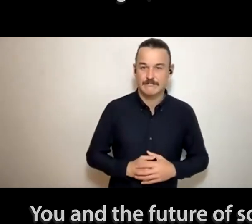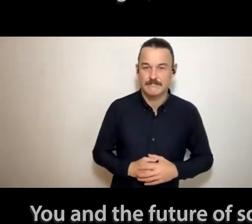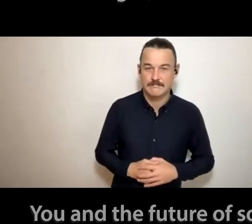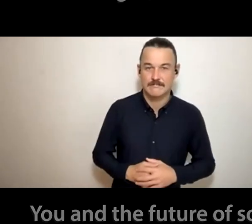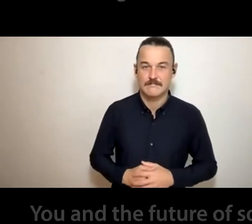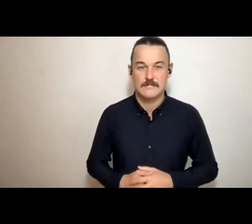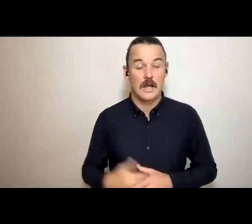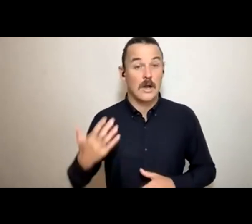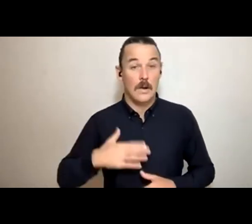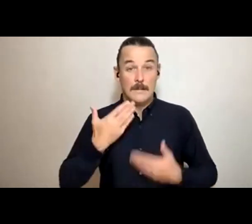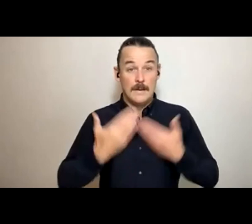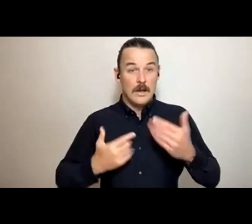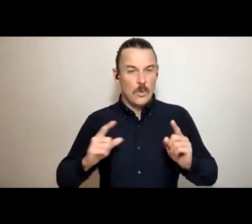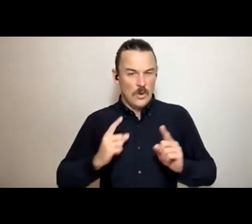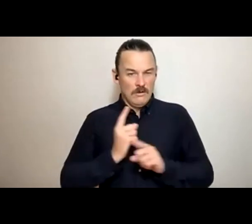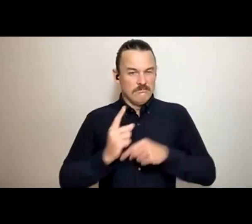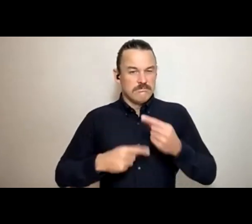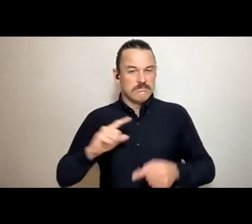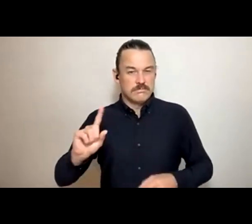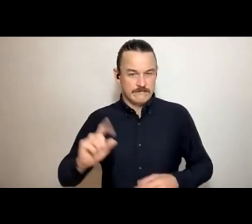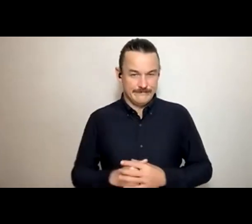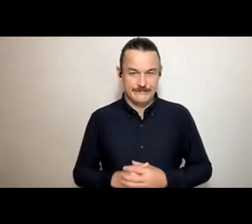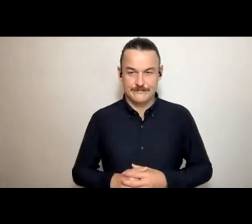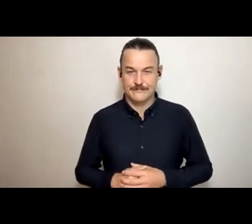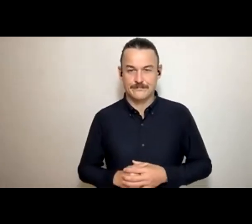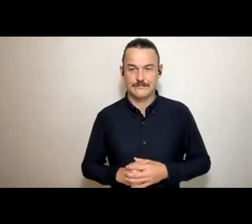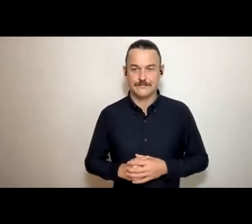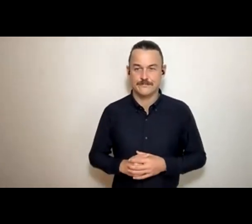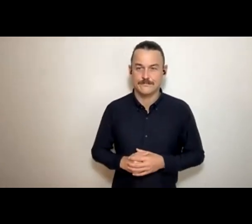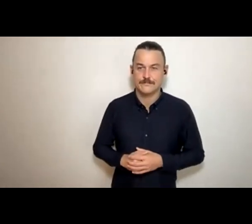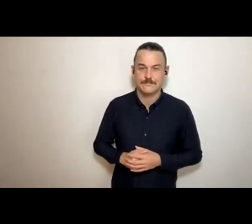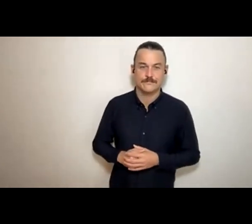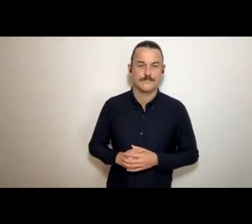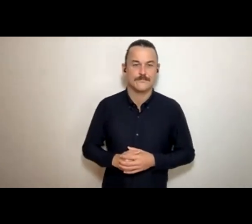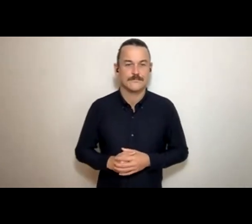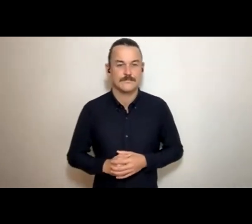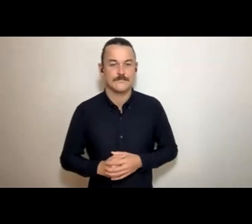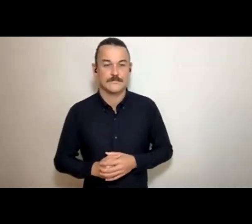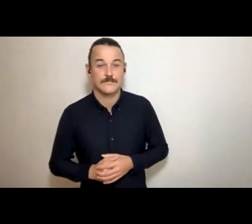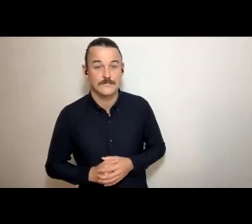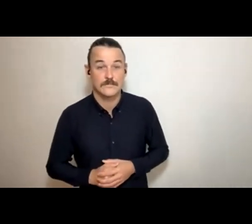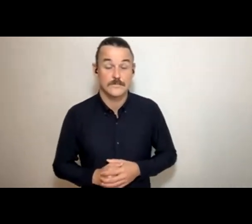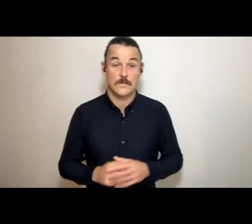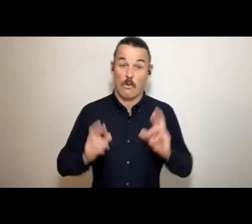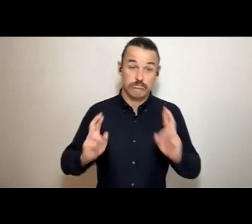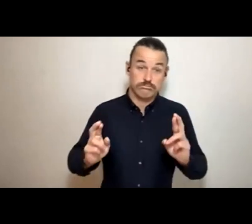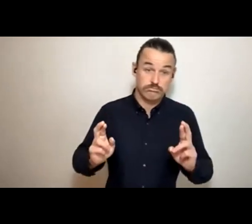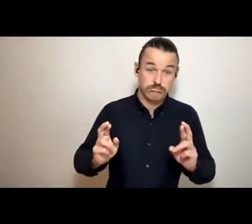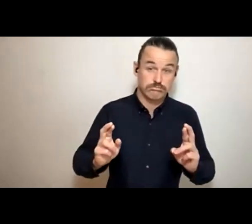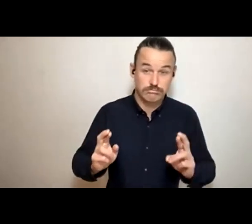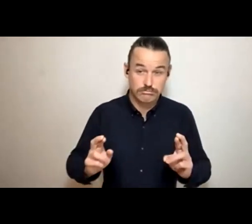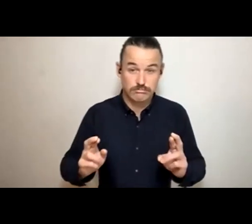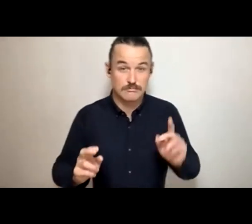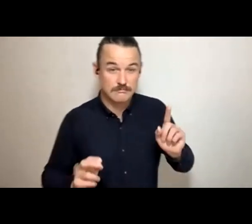what I'm going to talk about today, um, and, um, and sort of almost hope and attempt to, to draw together colleagues